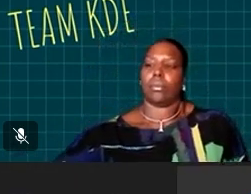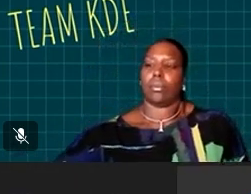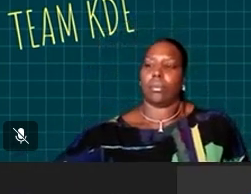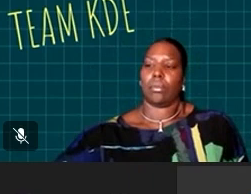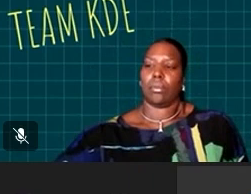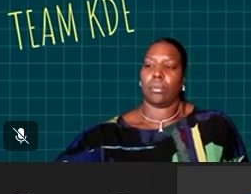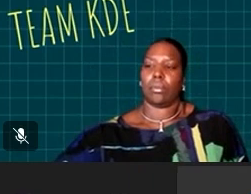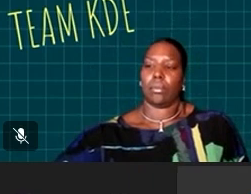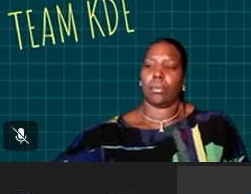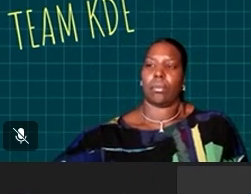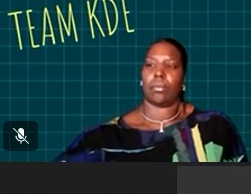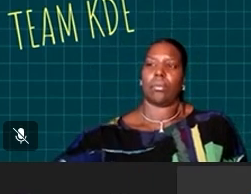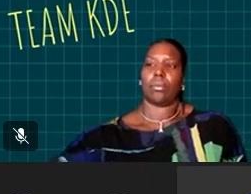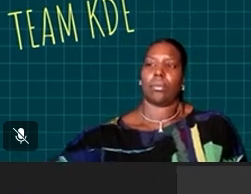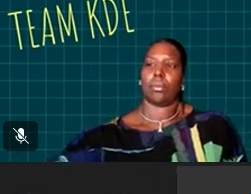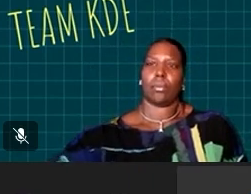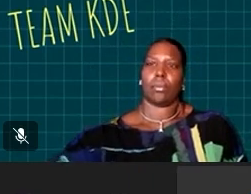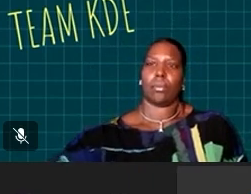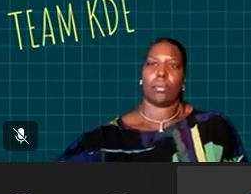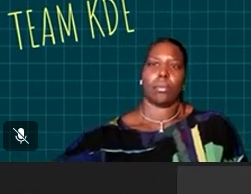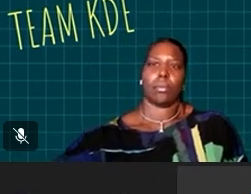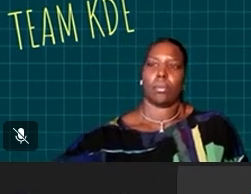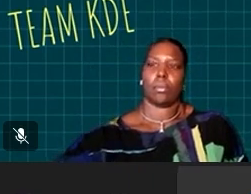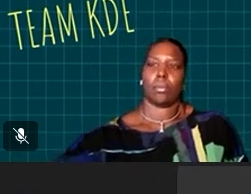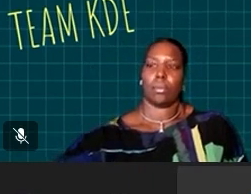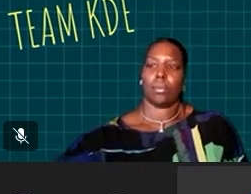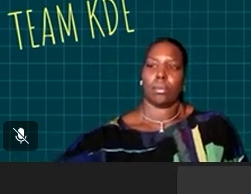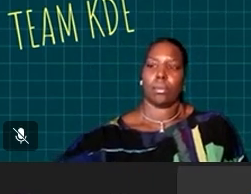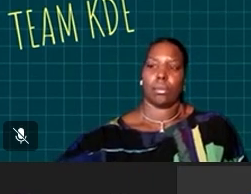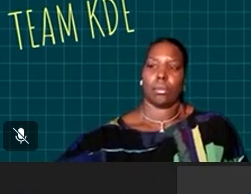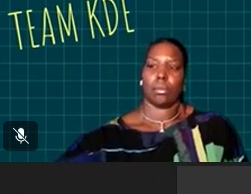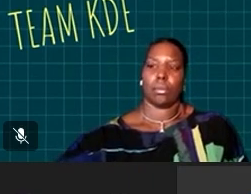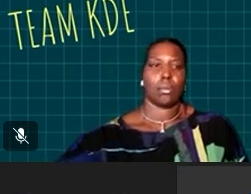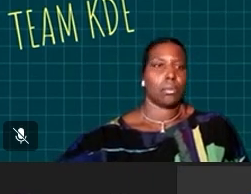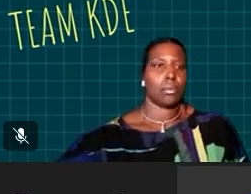you want to build your own network.